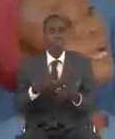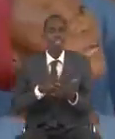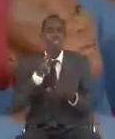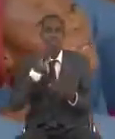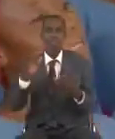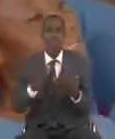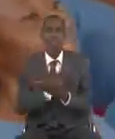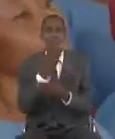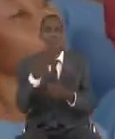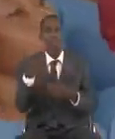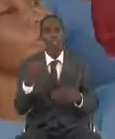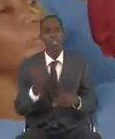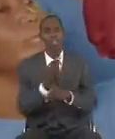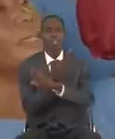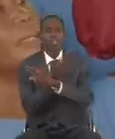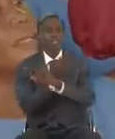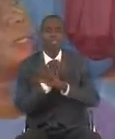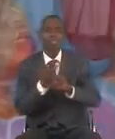of